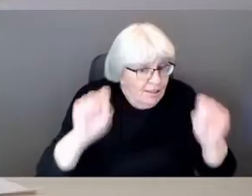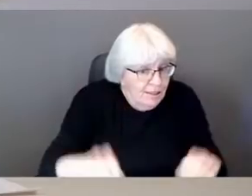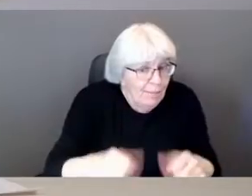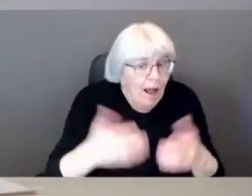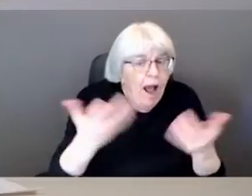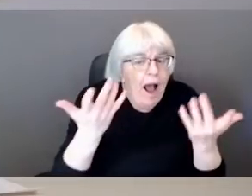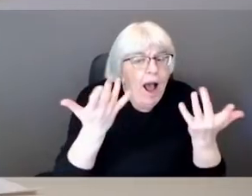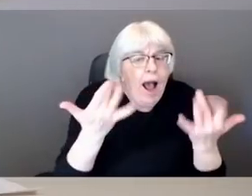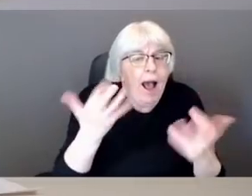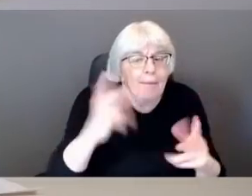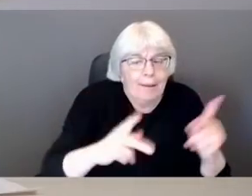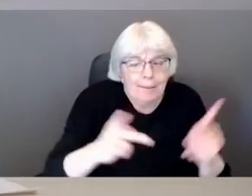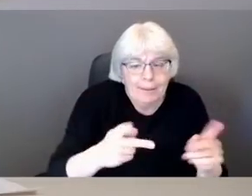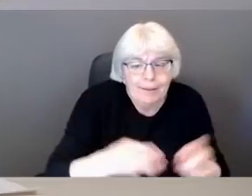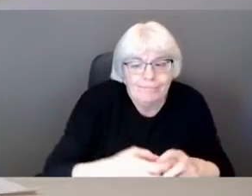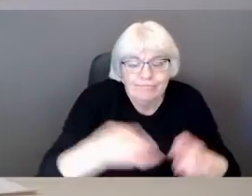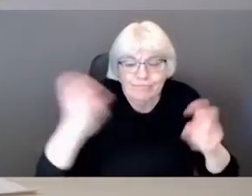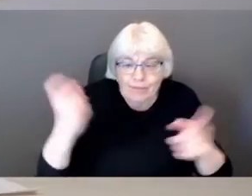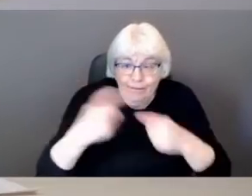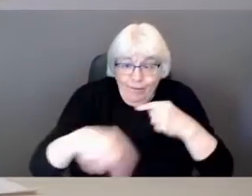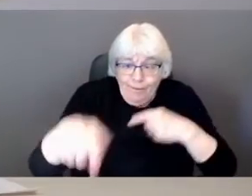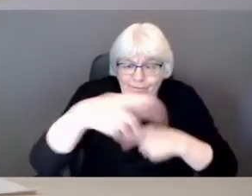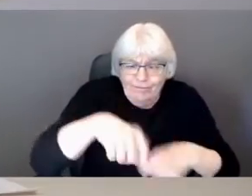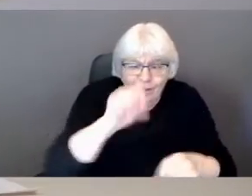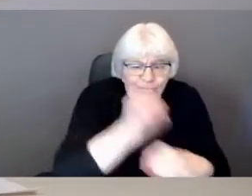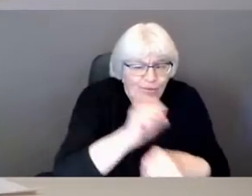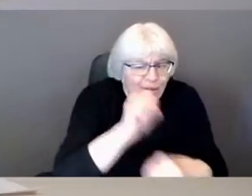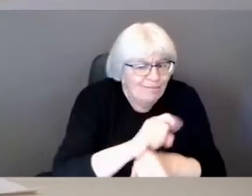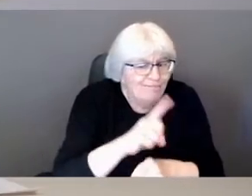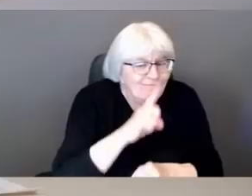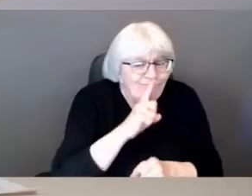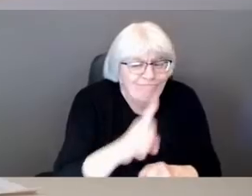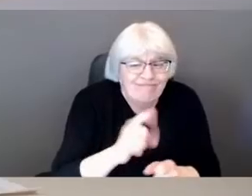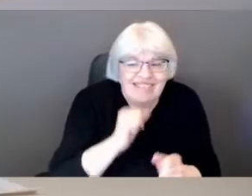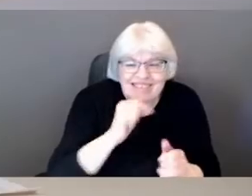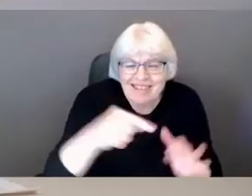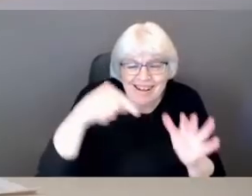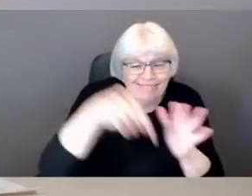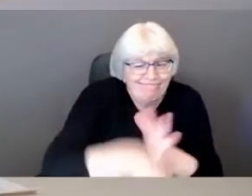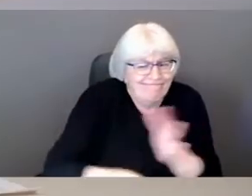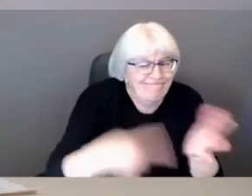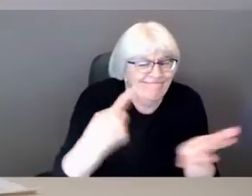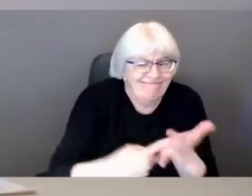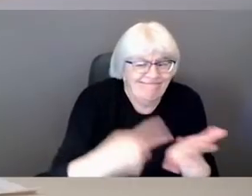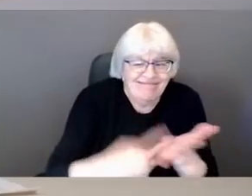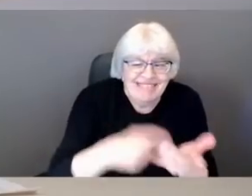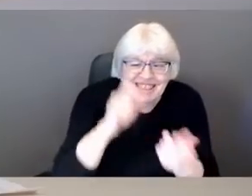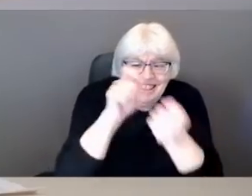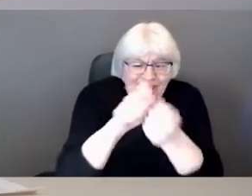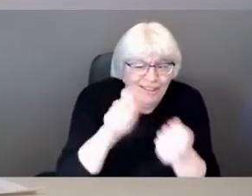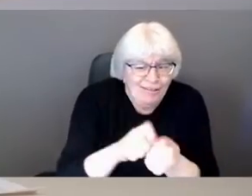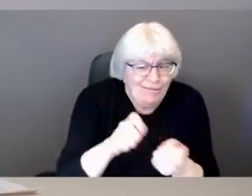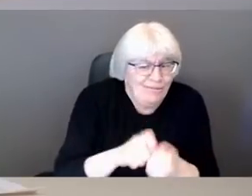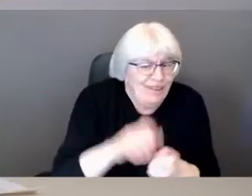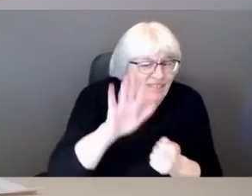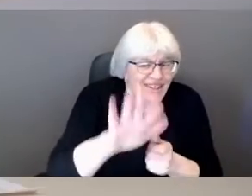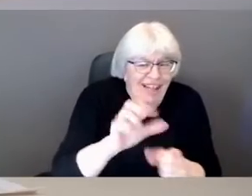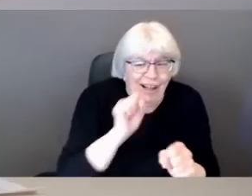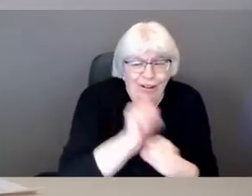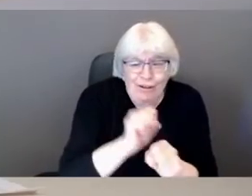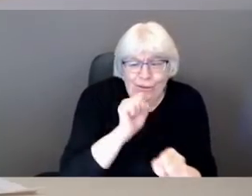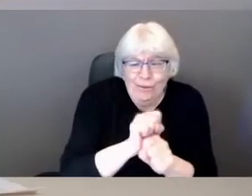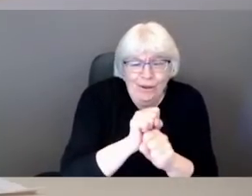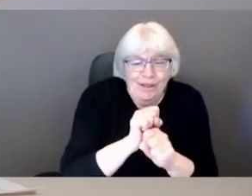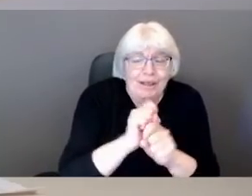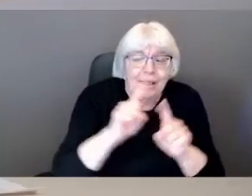I mean, we don't usually discuss all the details of a workplace, but there certainly were, at this point in